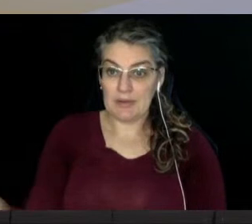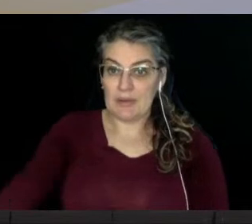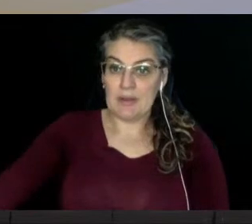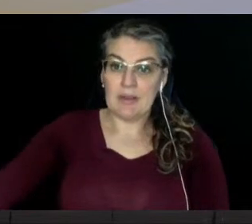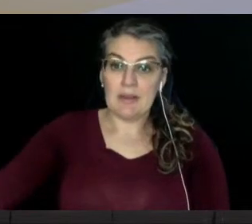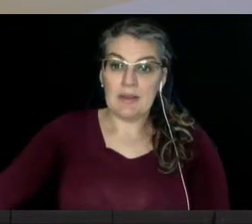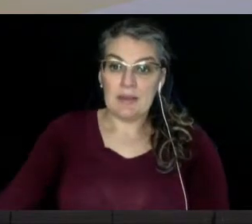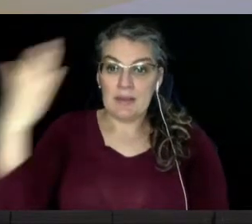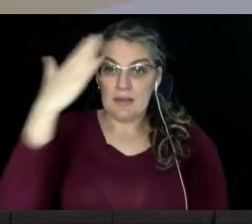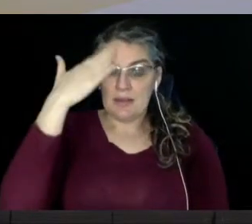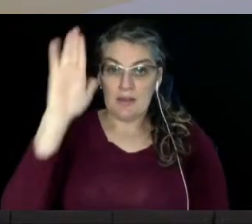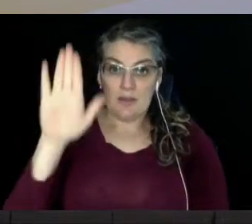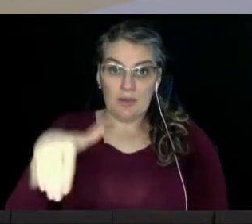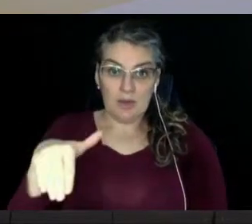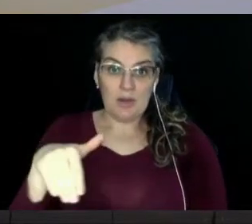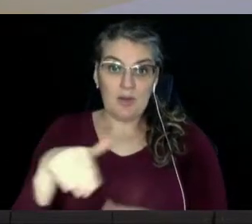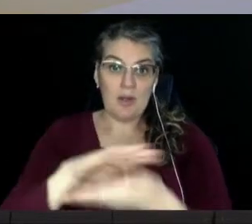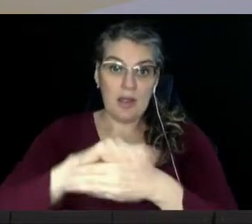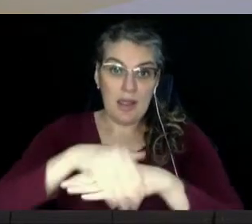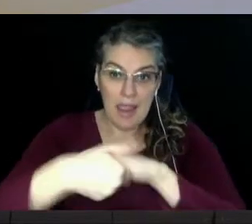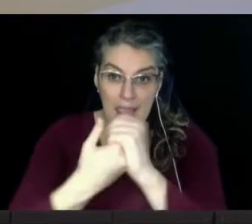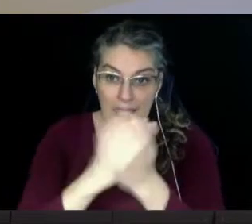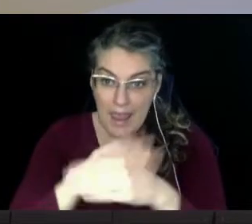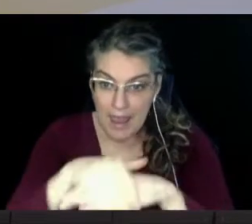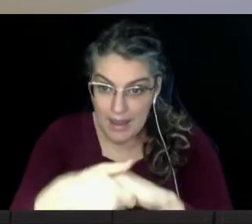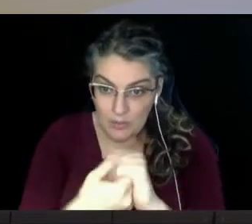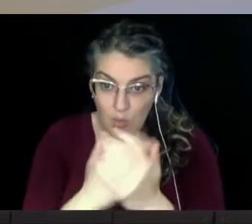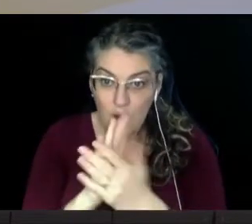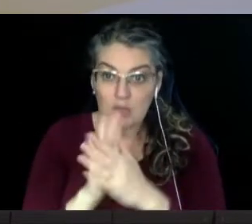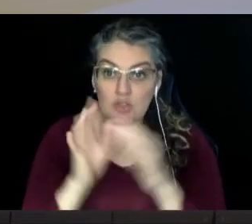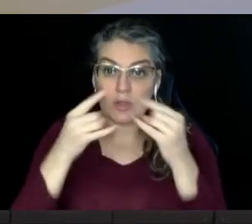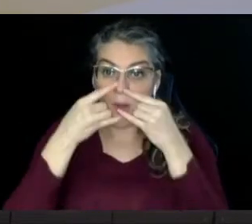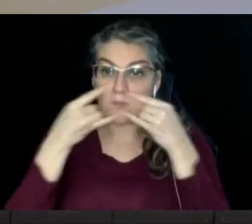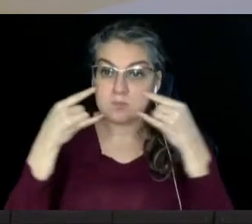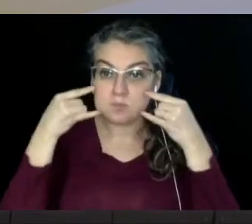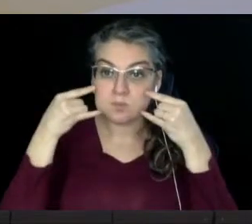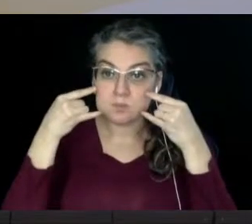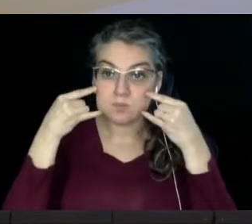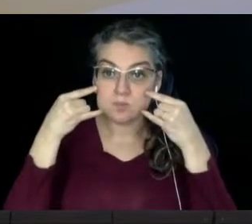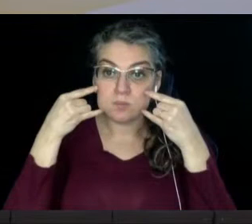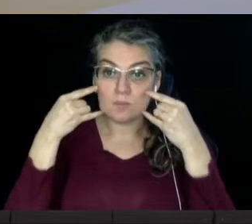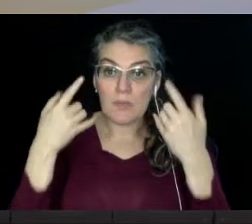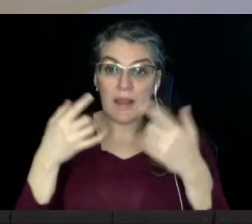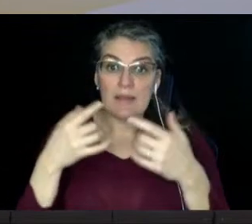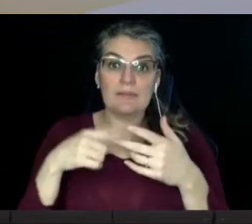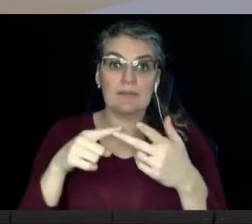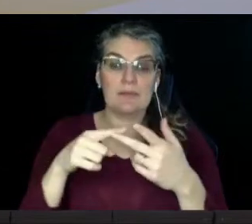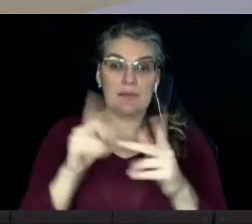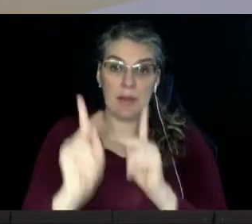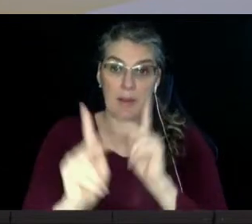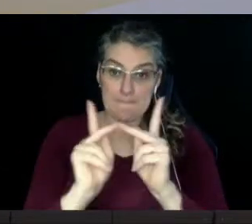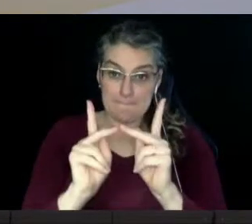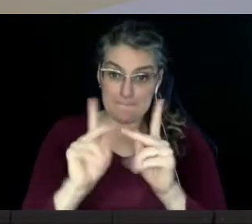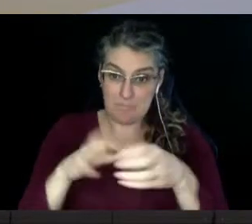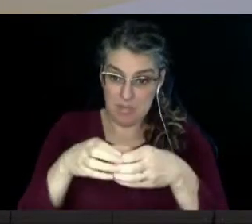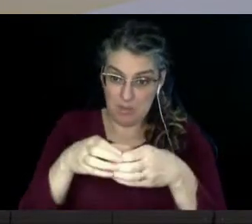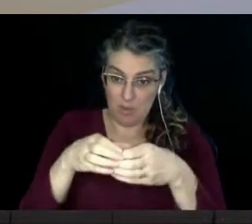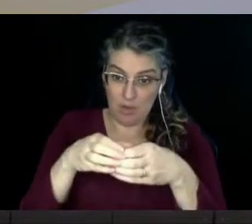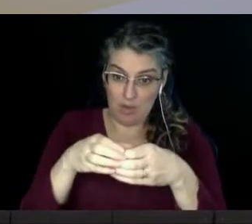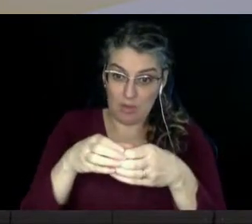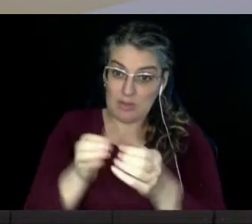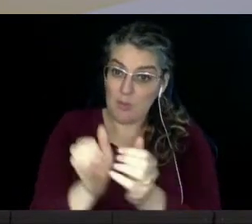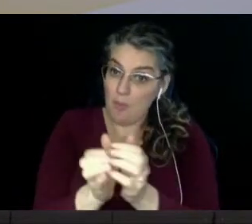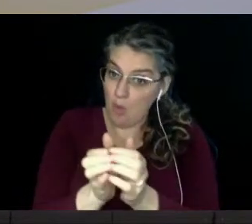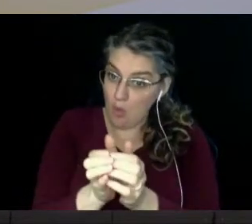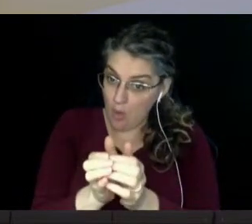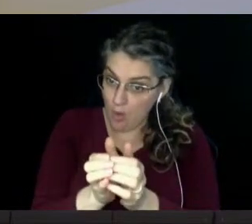distancing, hand washing, wearing a proper fitting mask in public places, keeping your circle of contacts small, and staying home when not